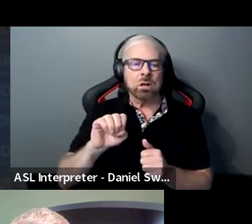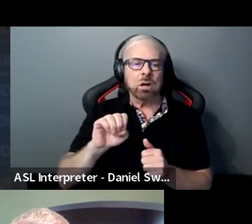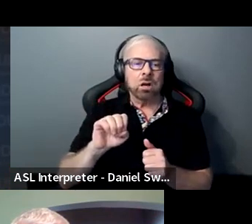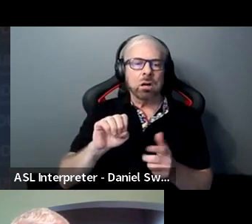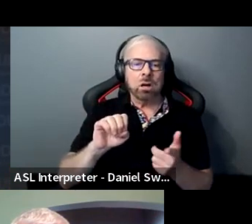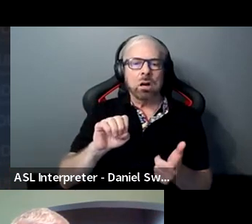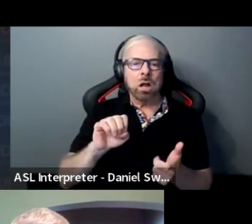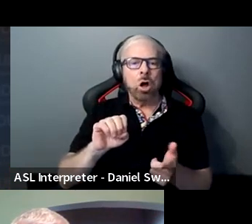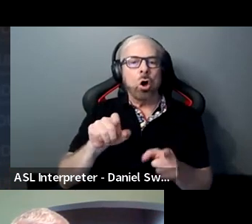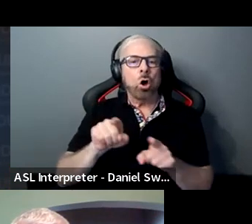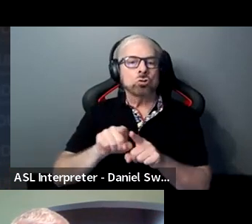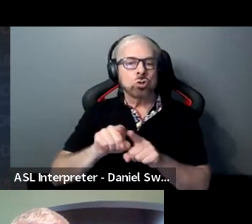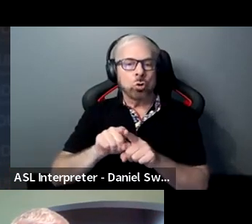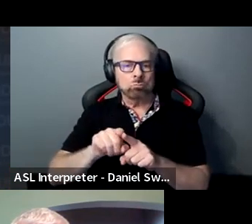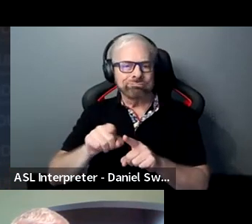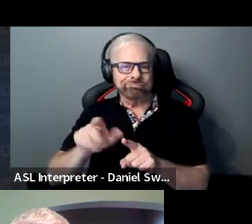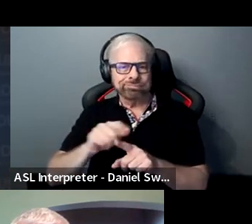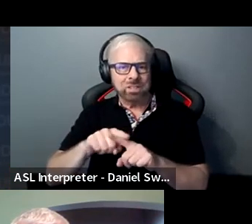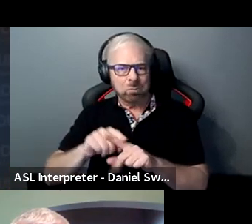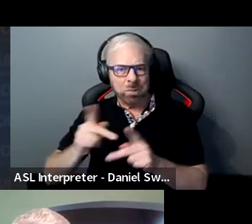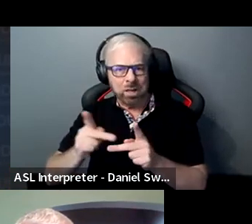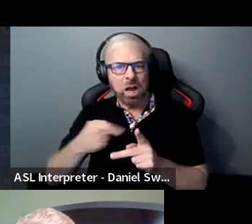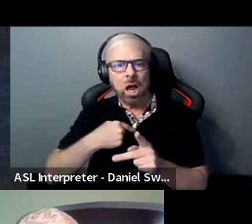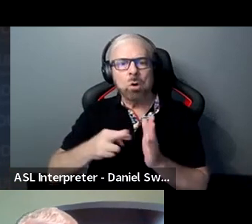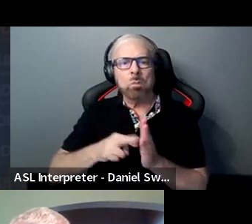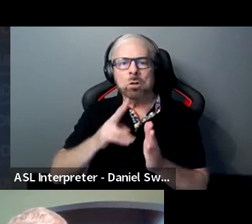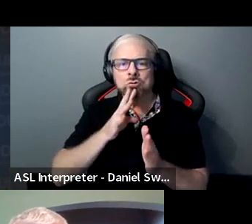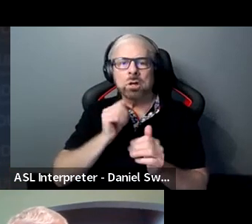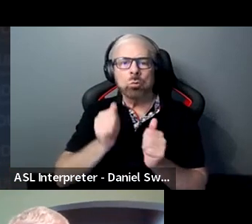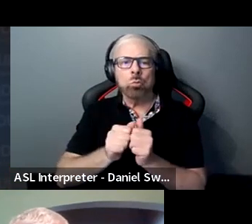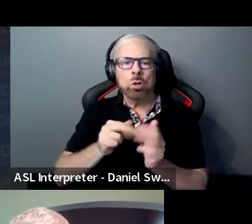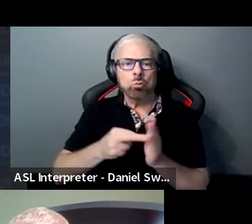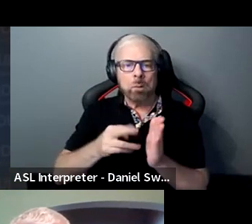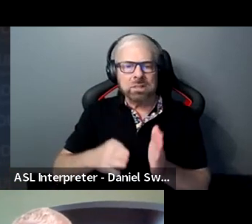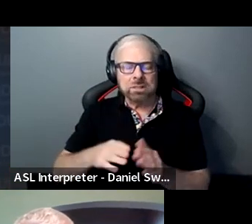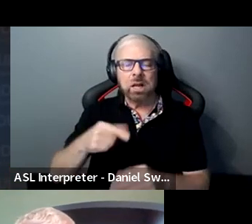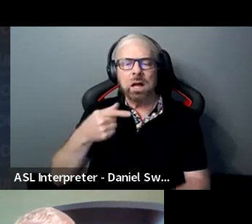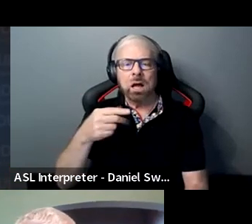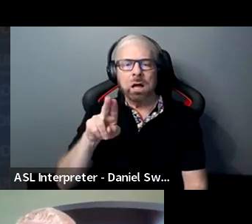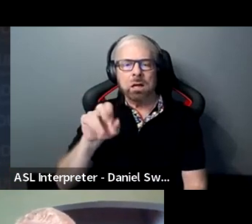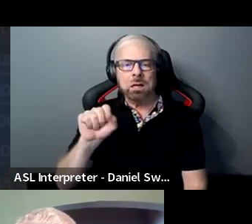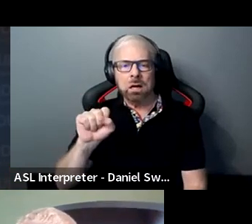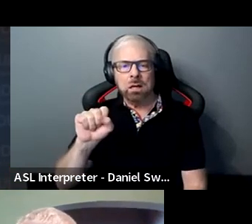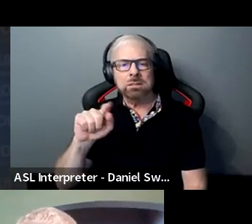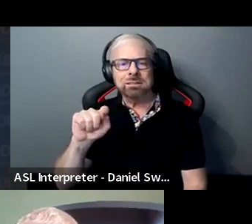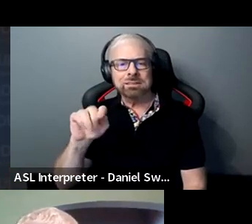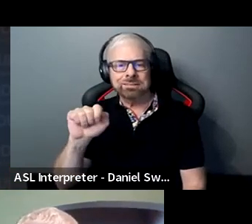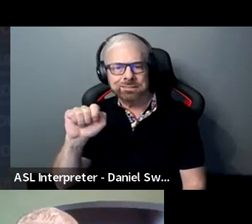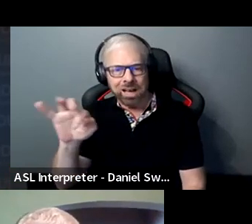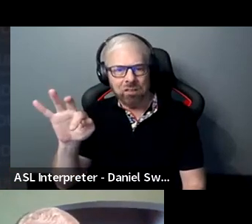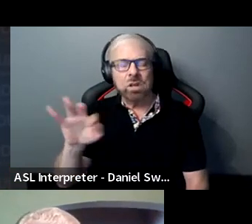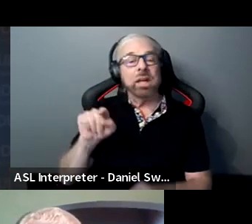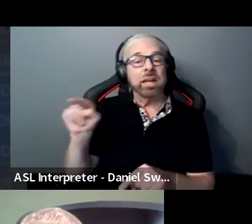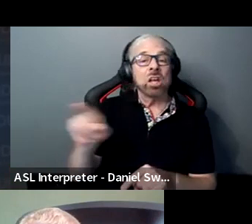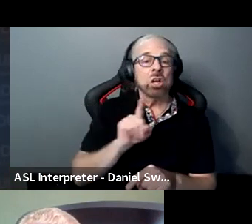I also represent, and in talking to Representative Gustav. And he's very much